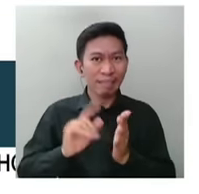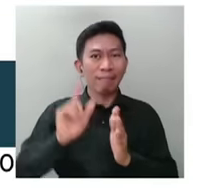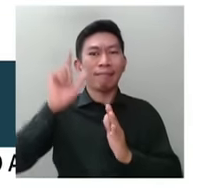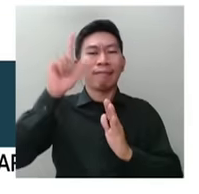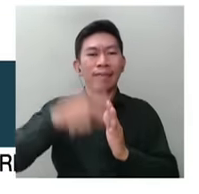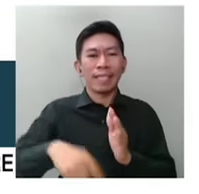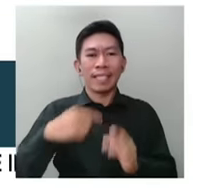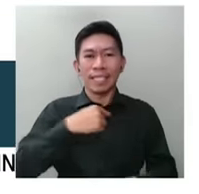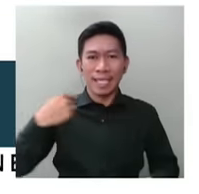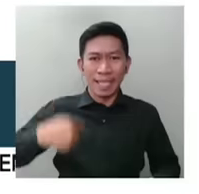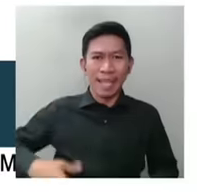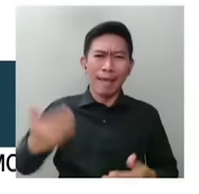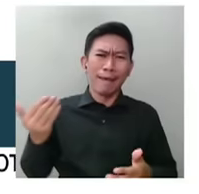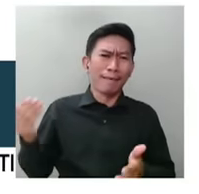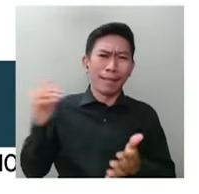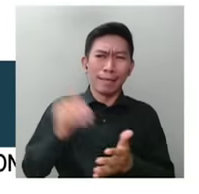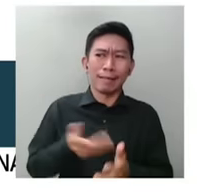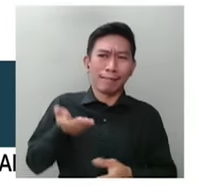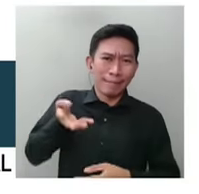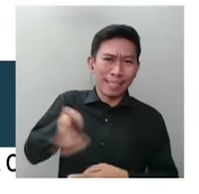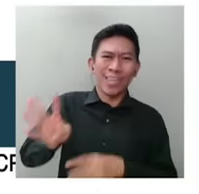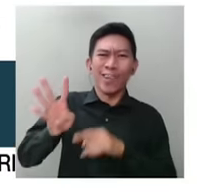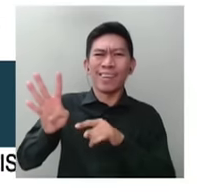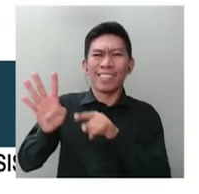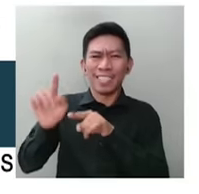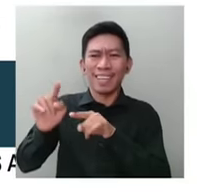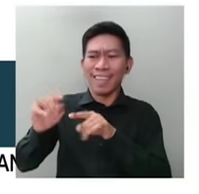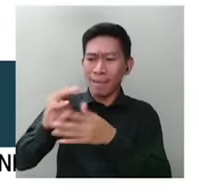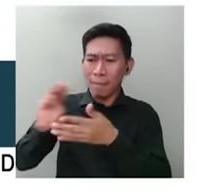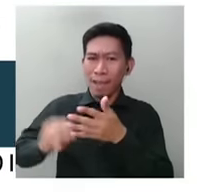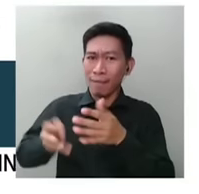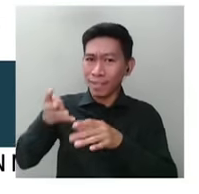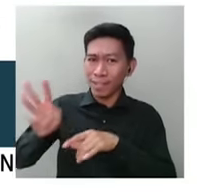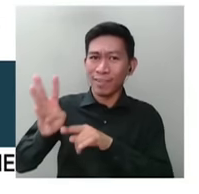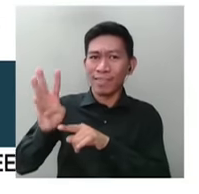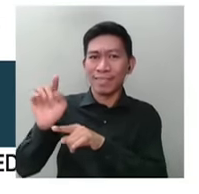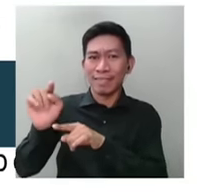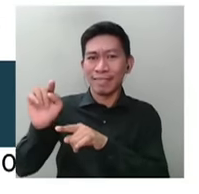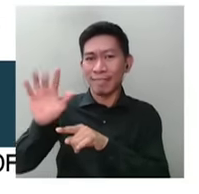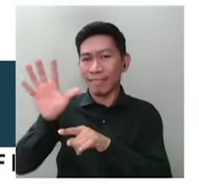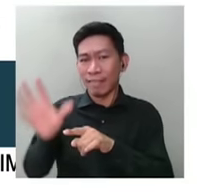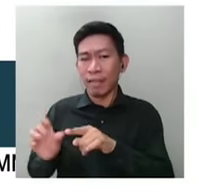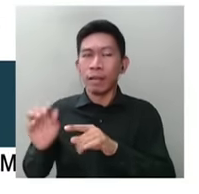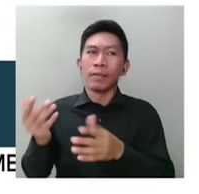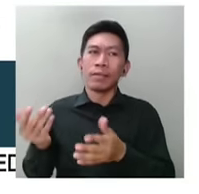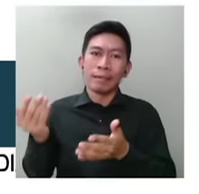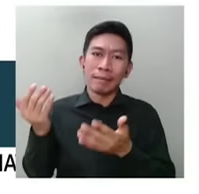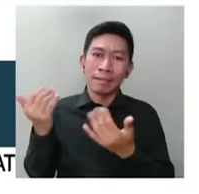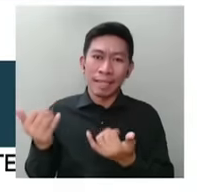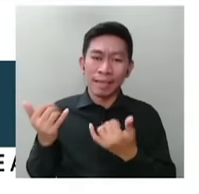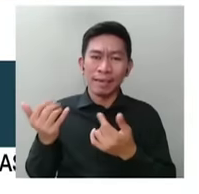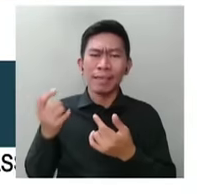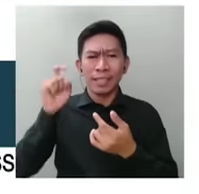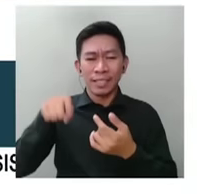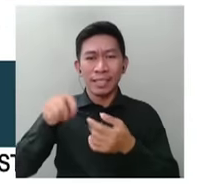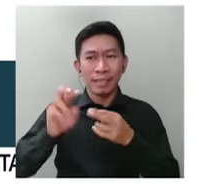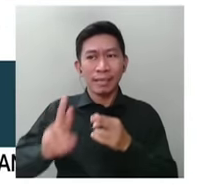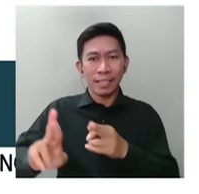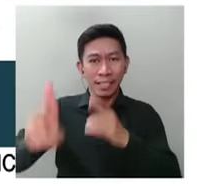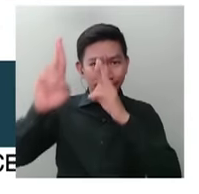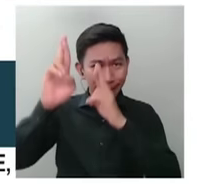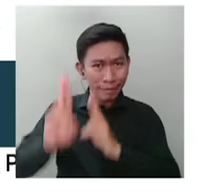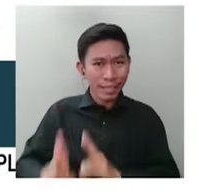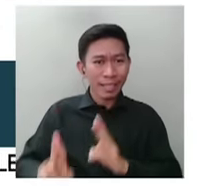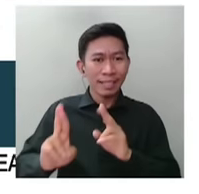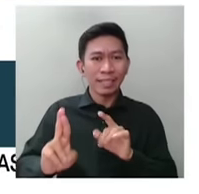with this very offensive map. Mm. You know, how do we basically would have to, you know, respect or take into account